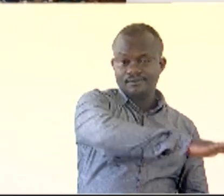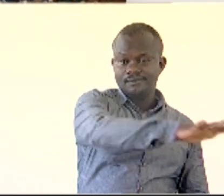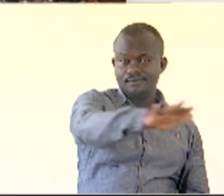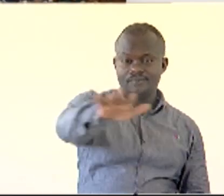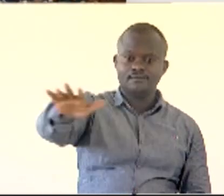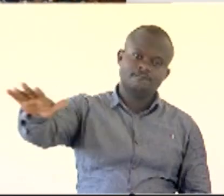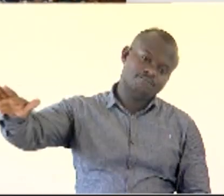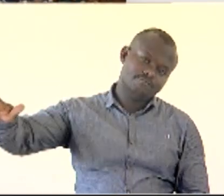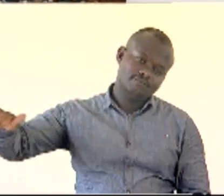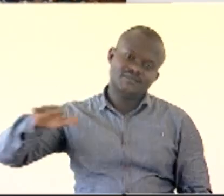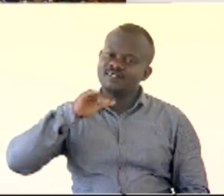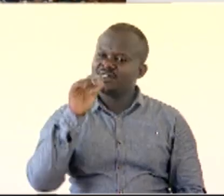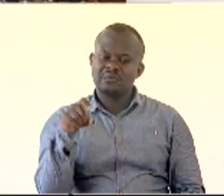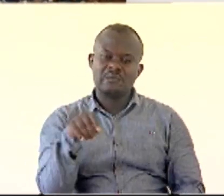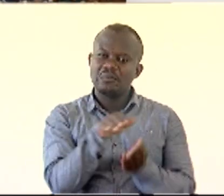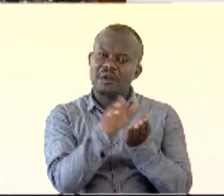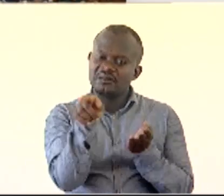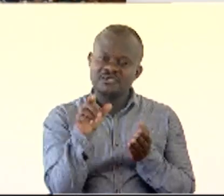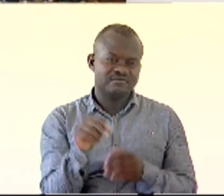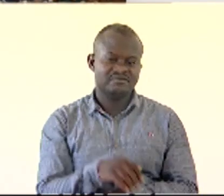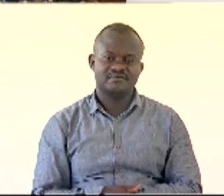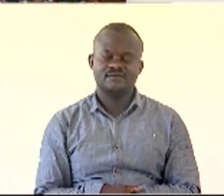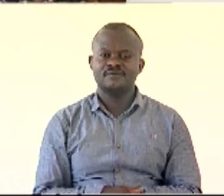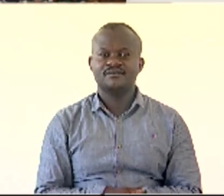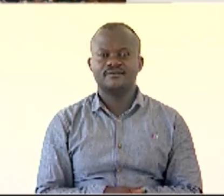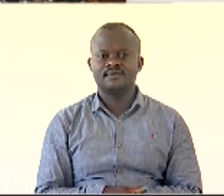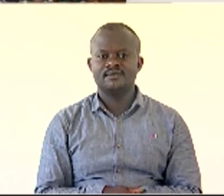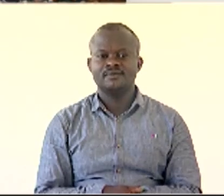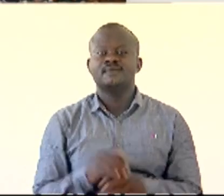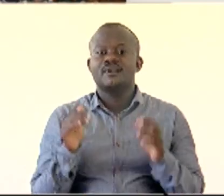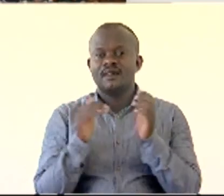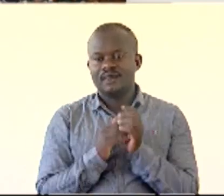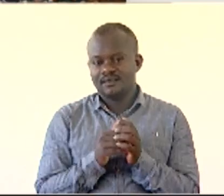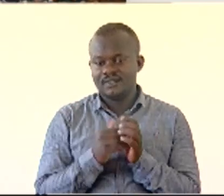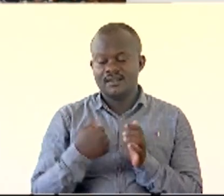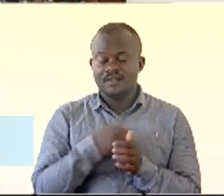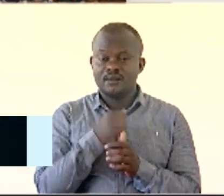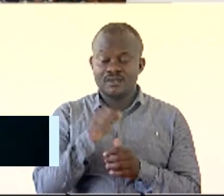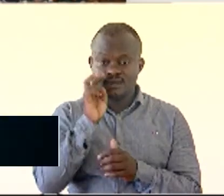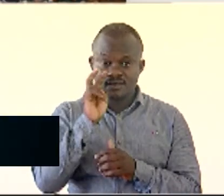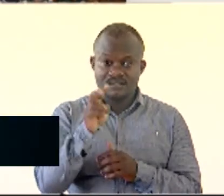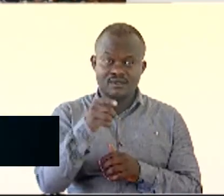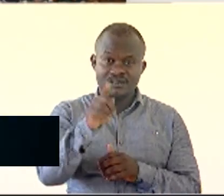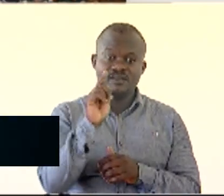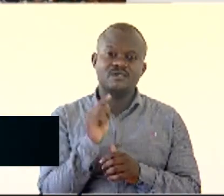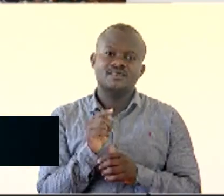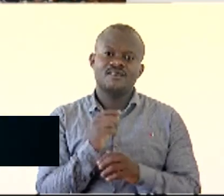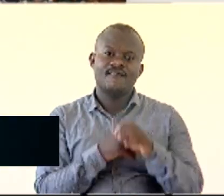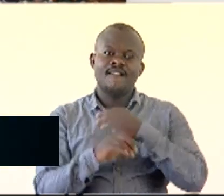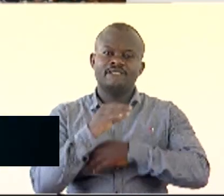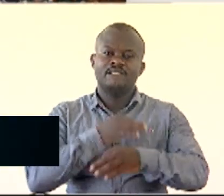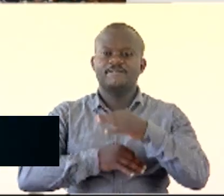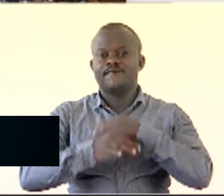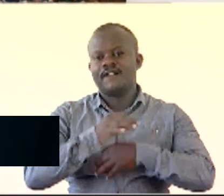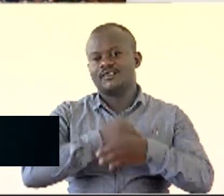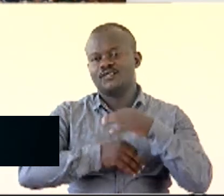They are not supposed to be there. Point number 2, you can see this one is a factory or